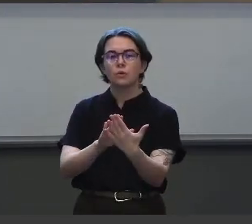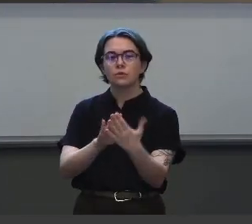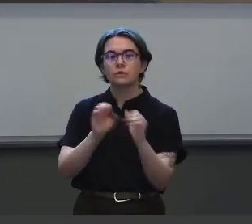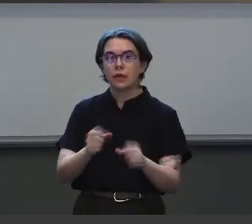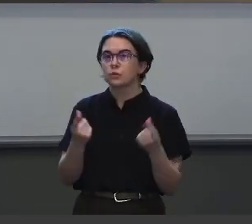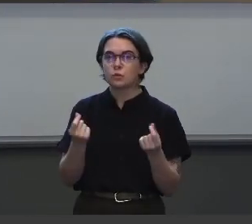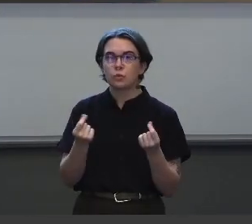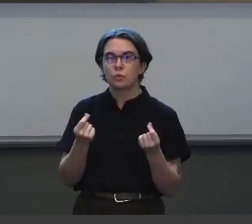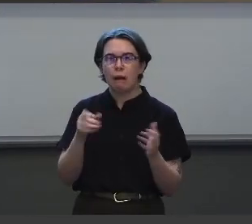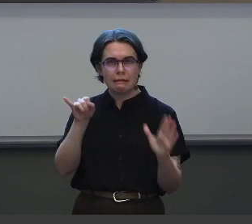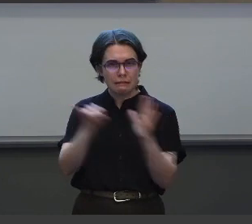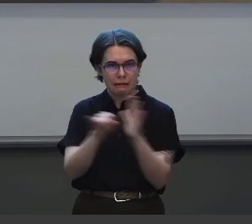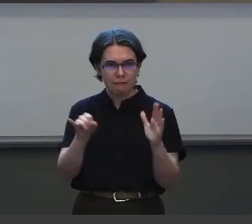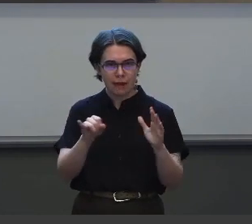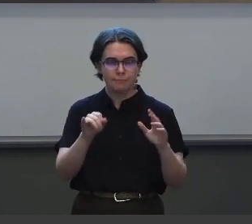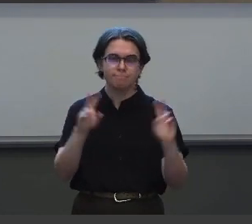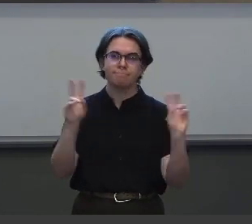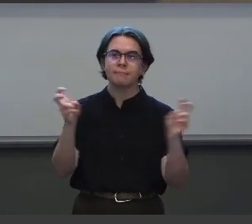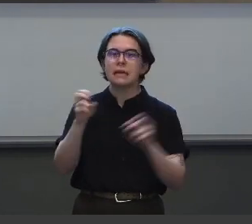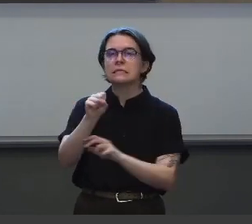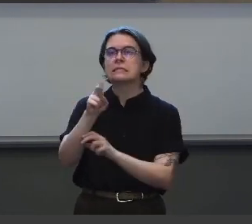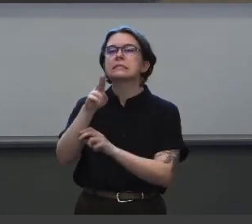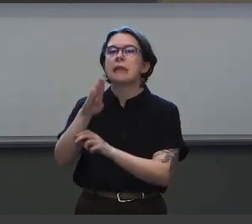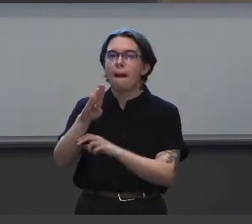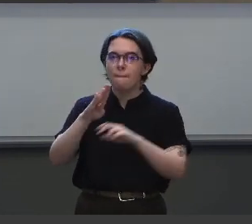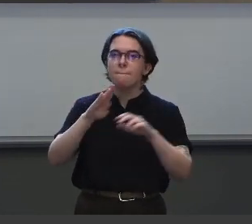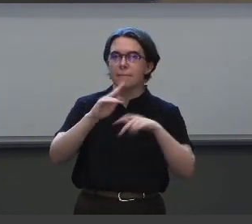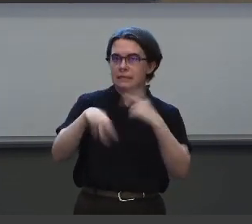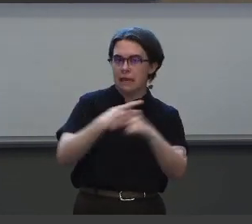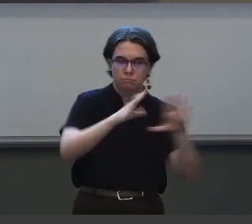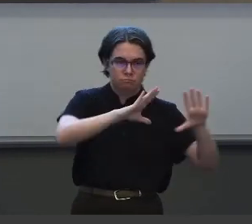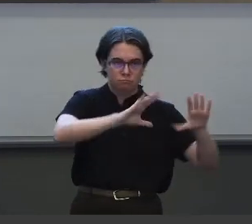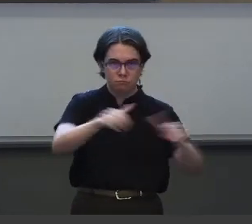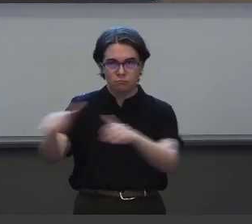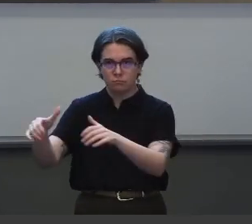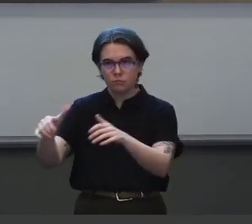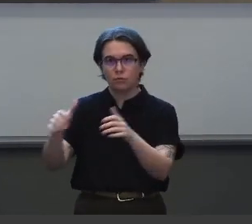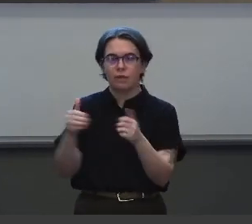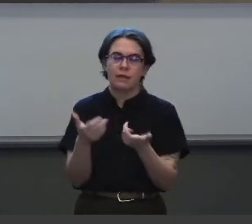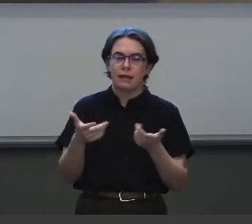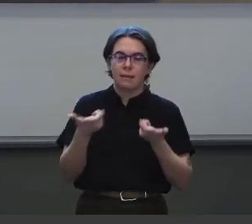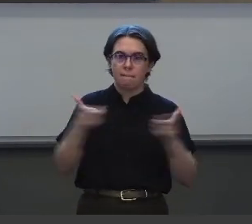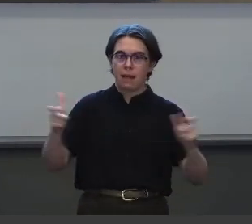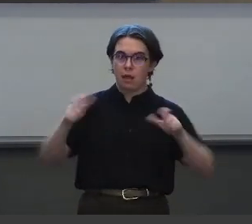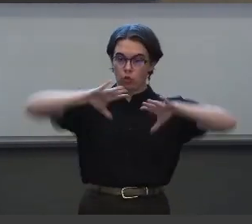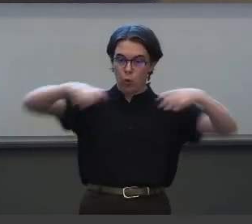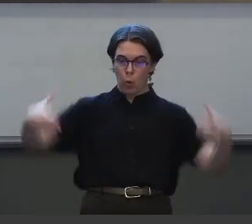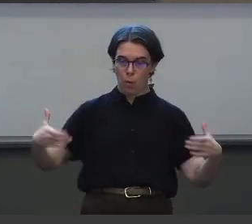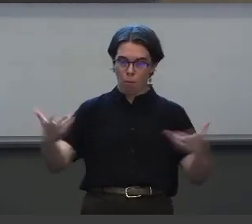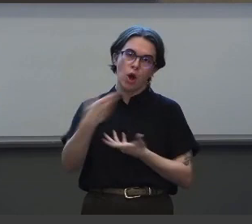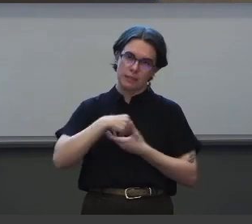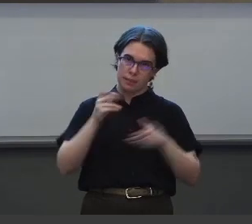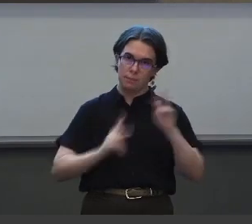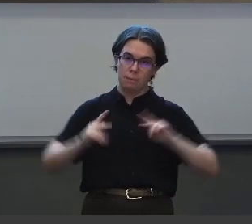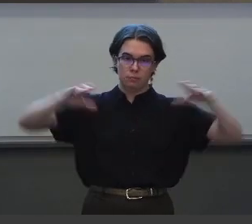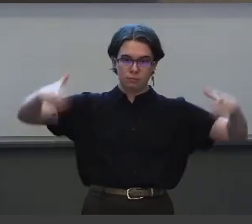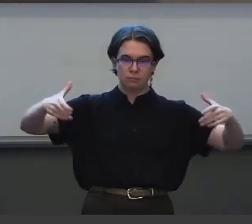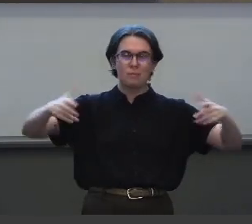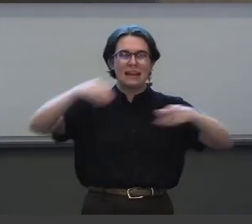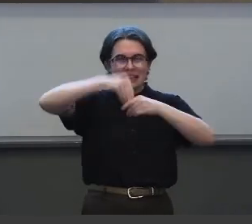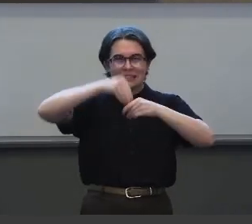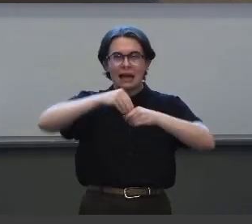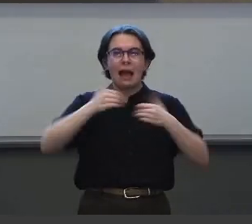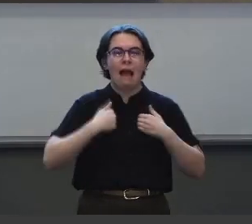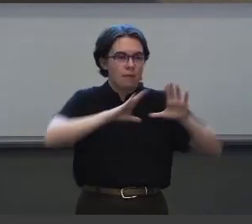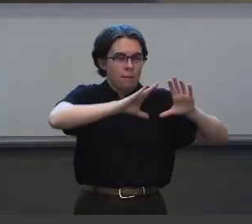identify subtypes within a larger population. So basically what this technique does is it allows us to